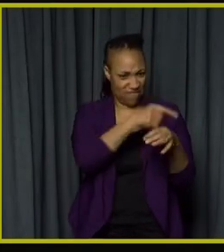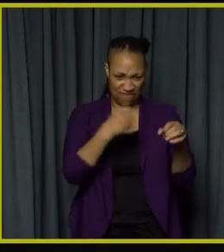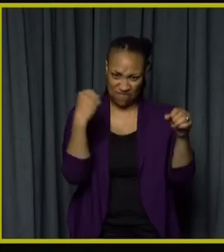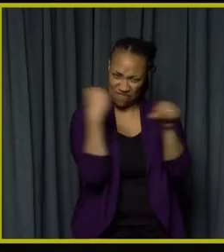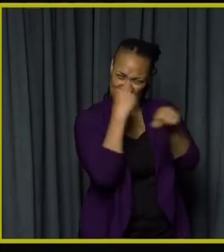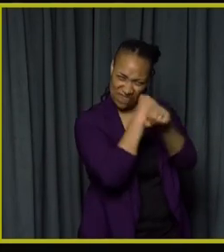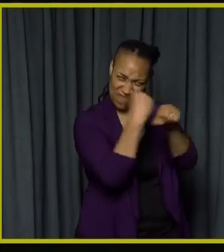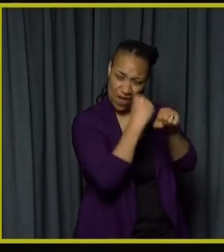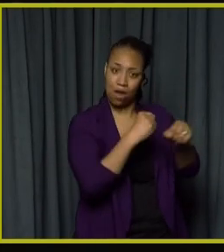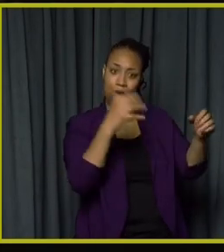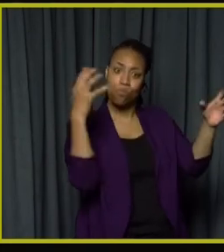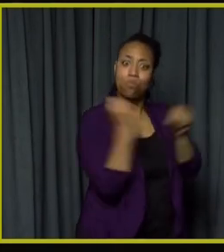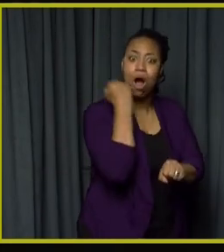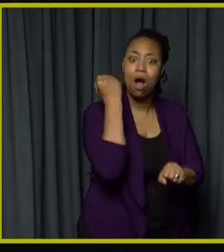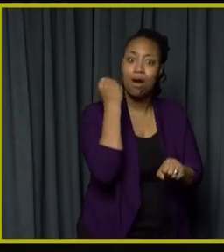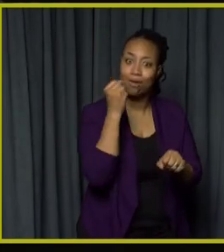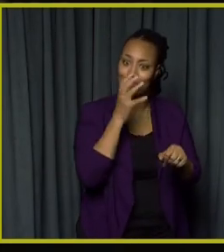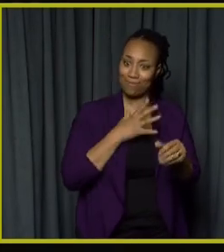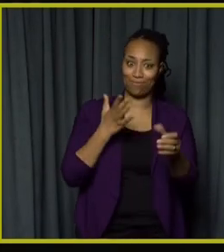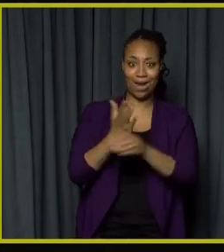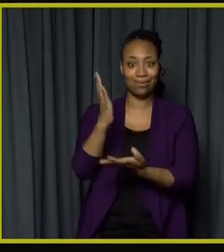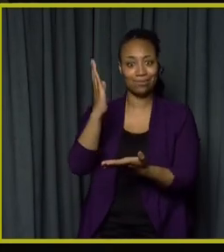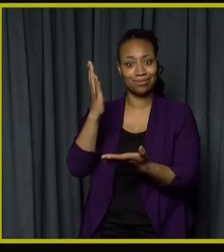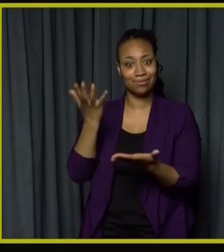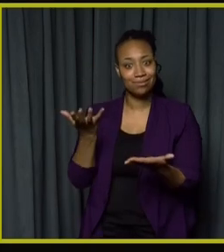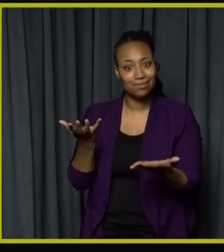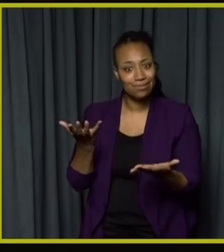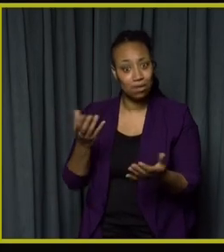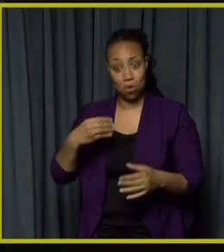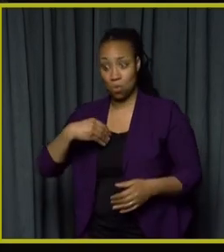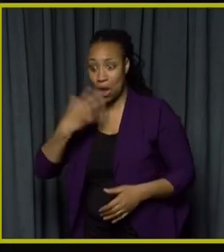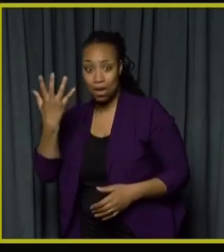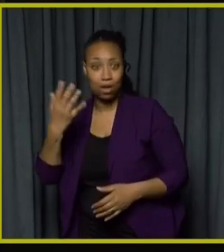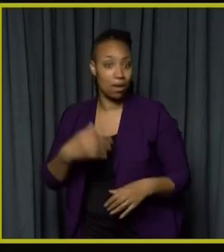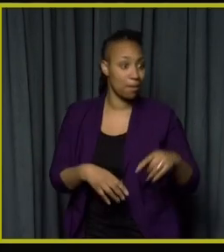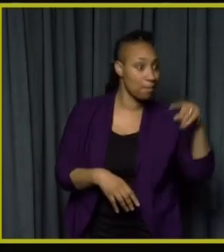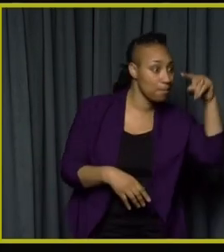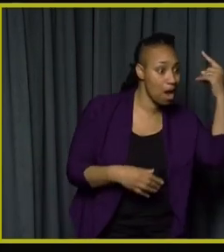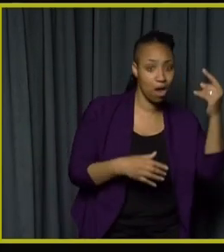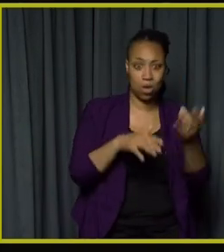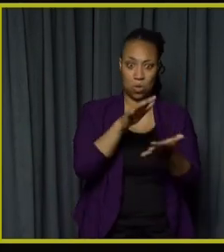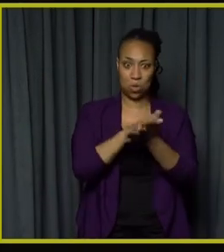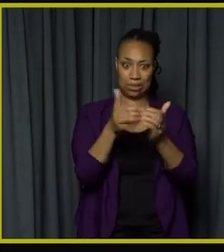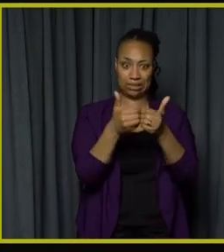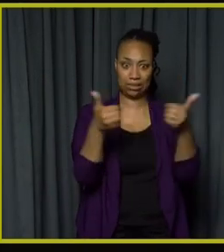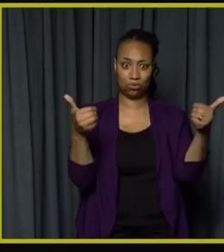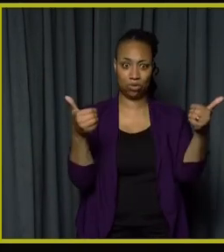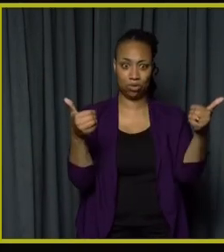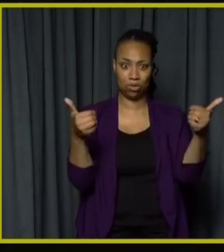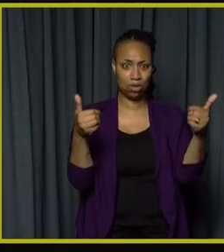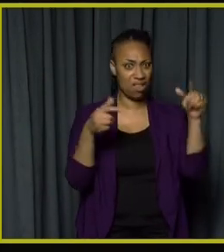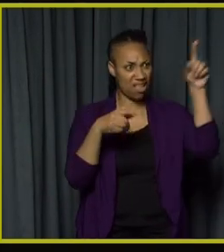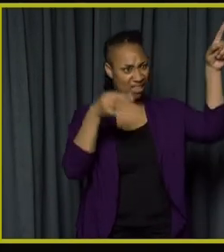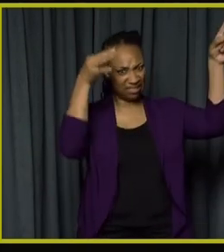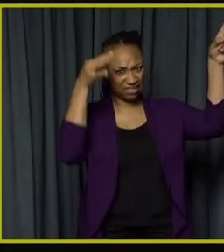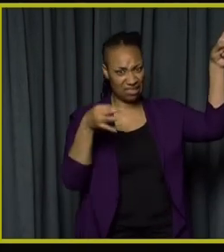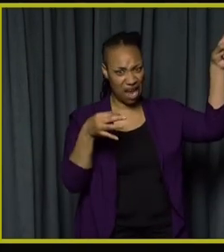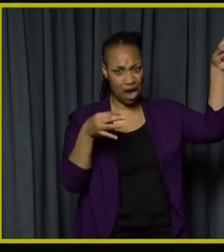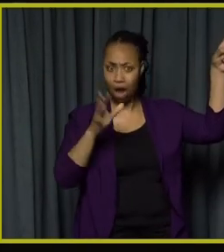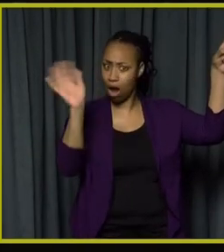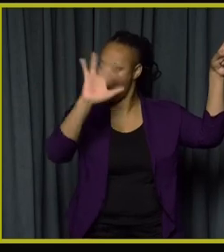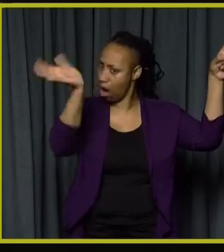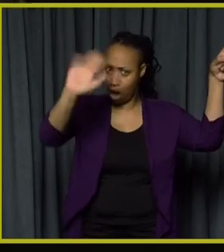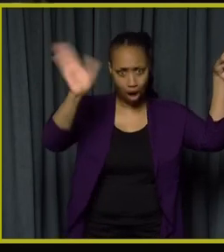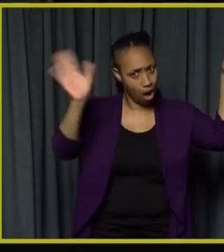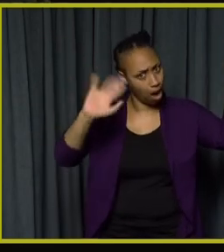victory, but when Thurgood Marshall got white lawyers and black lawyers and Jewish lawyers and said, it's time to take on Plessy, they